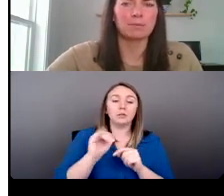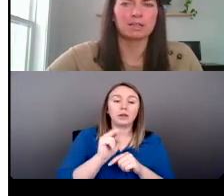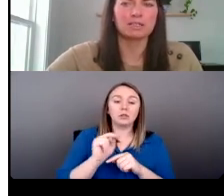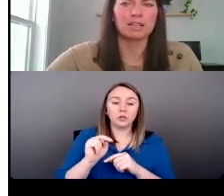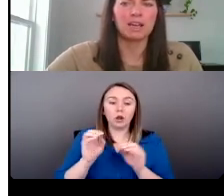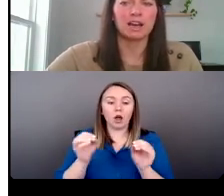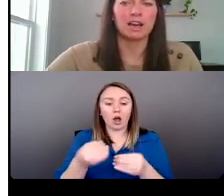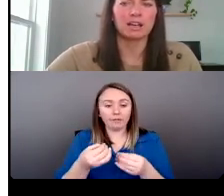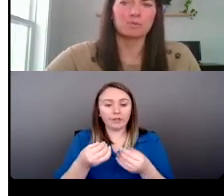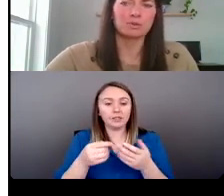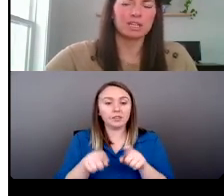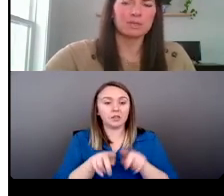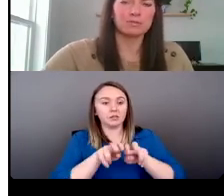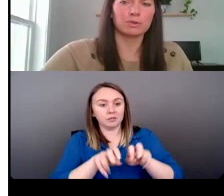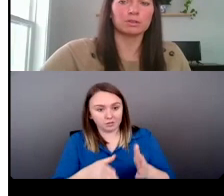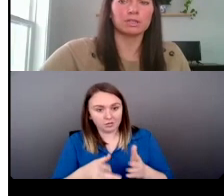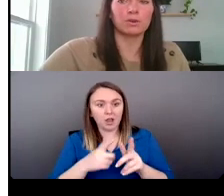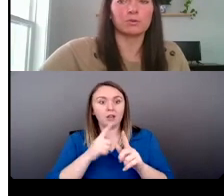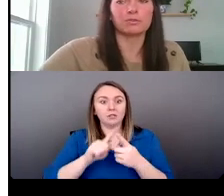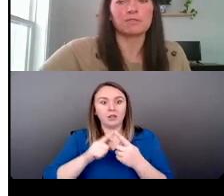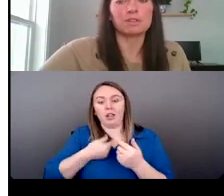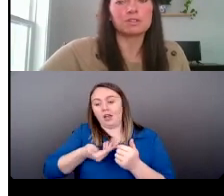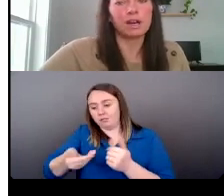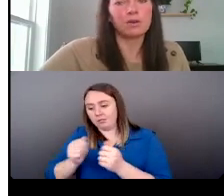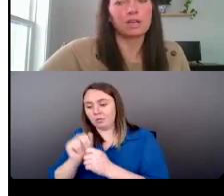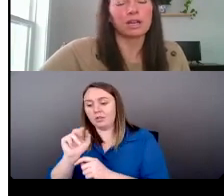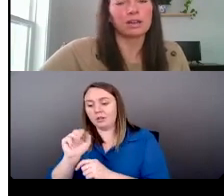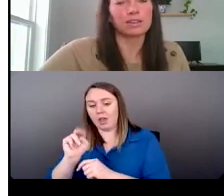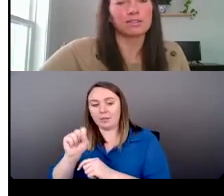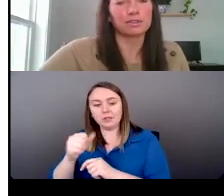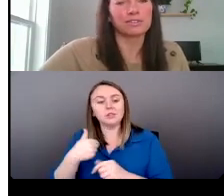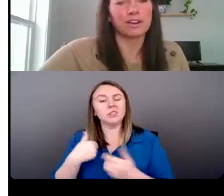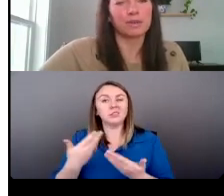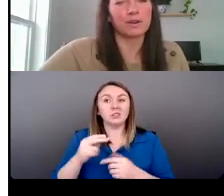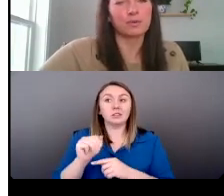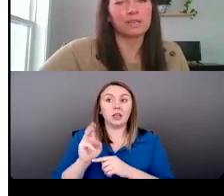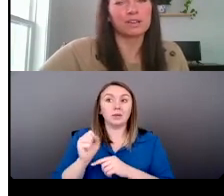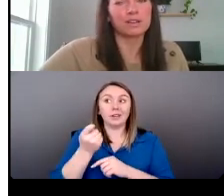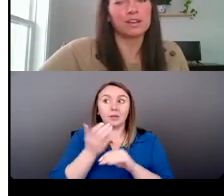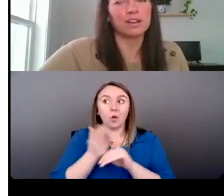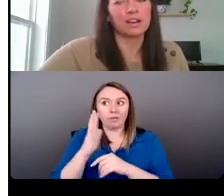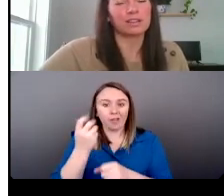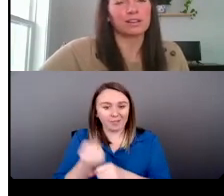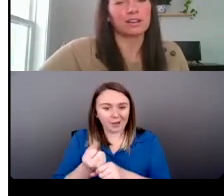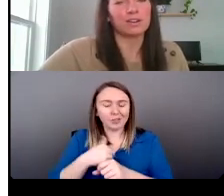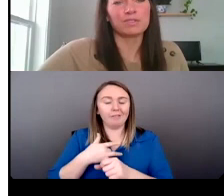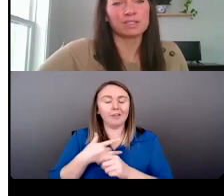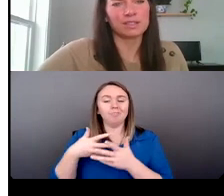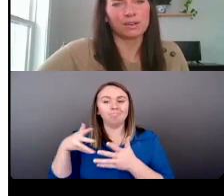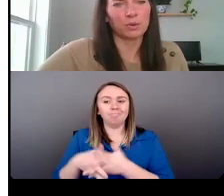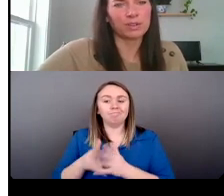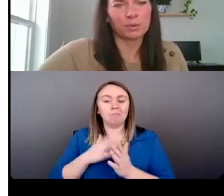with NamUs. And I've been with NamUs for a little over 5 years now, and I think I've really found my home here. I